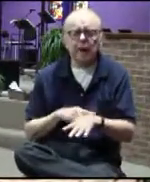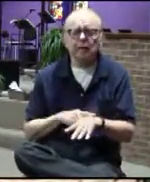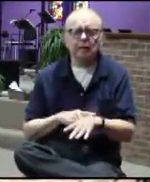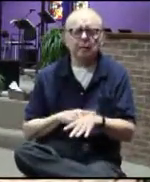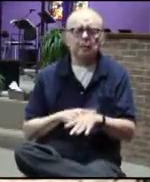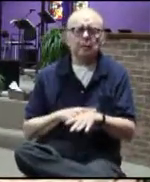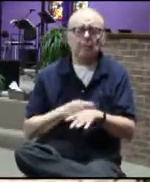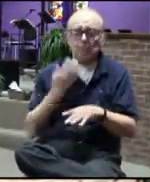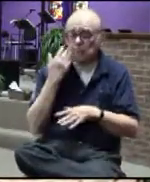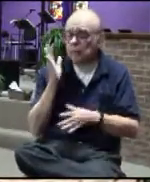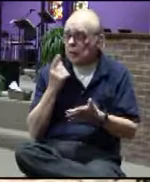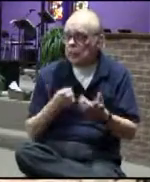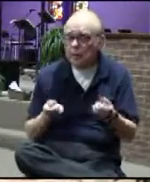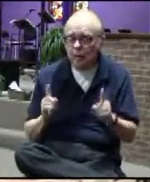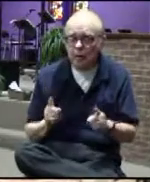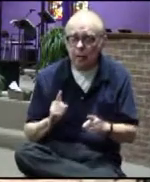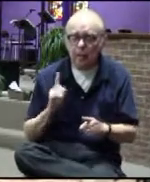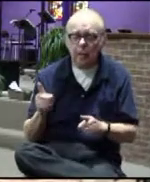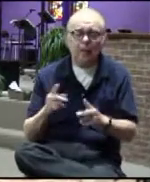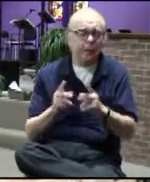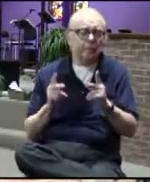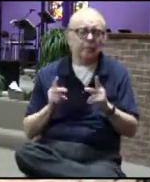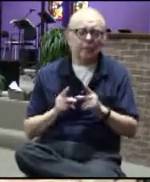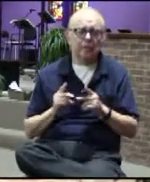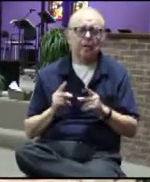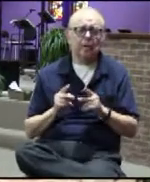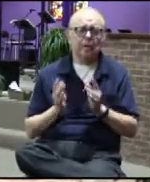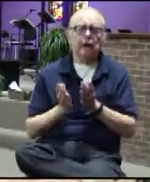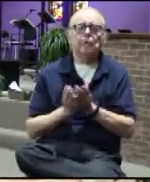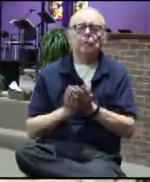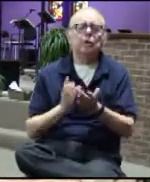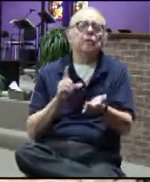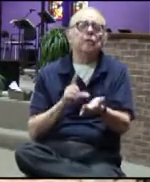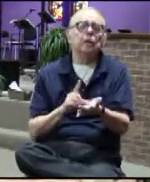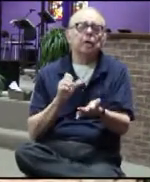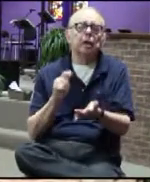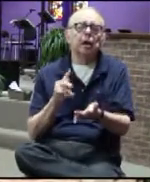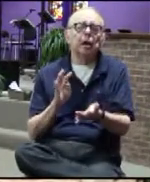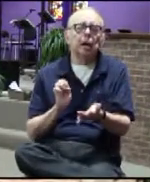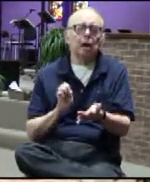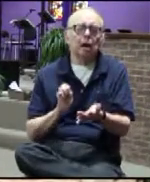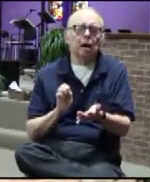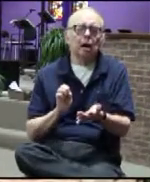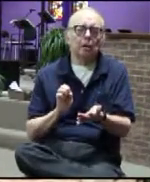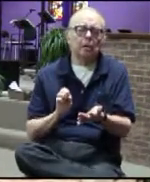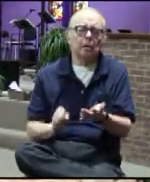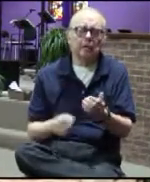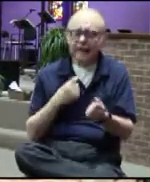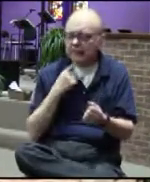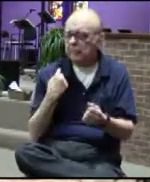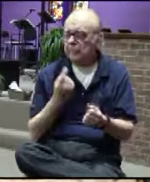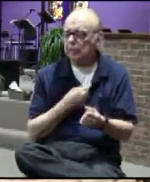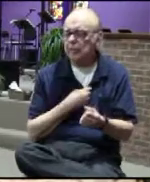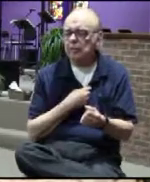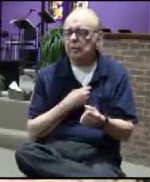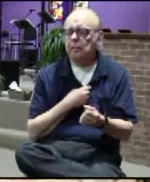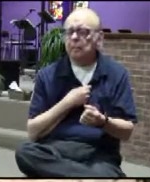we don't know. We have one place in the book of Luke which tells us